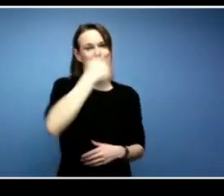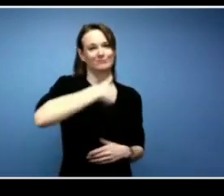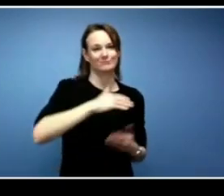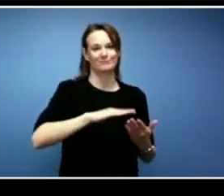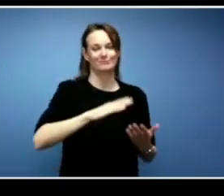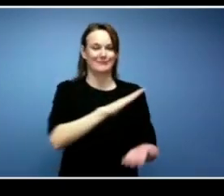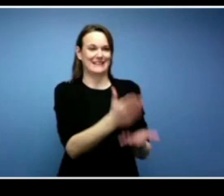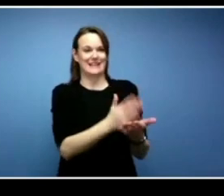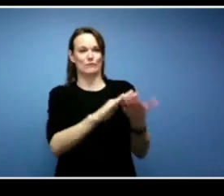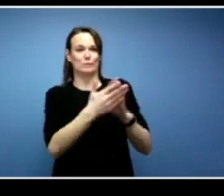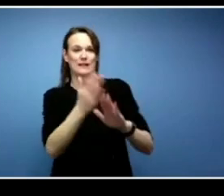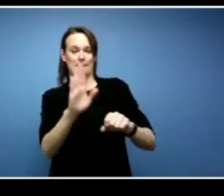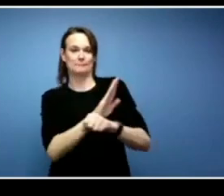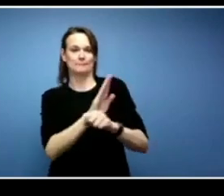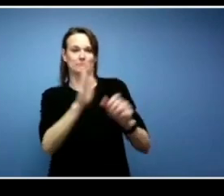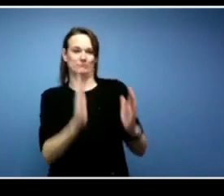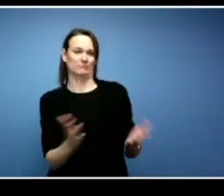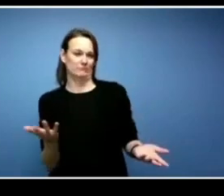today.